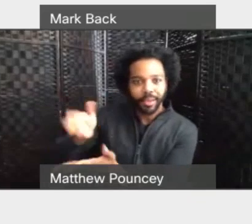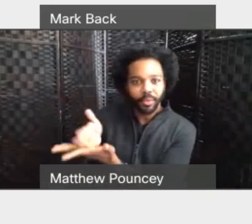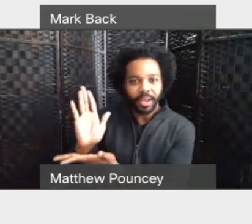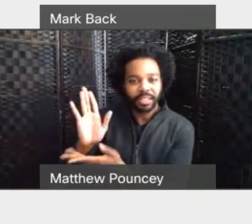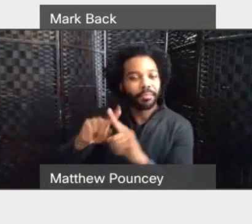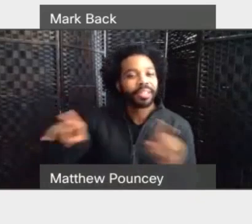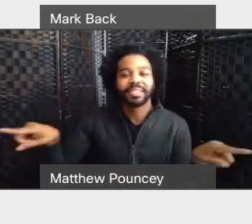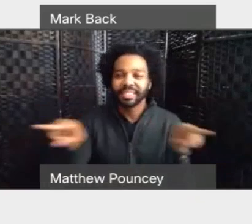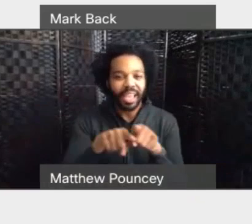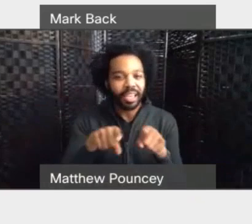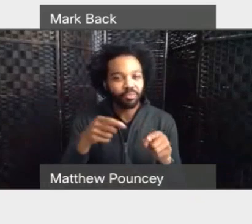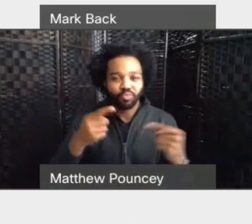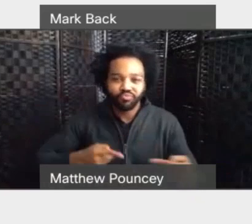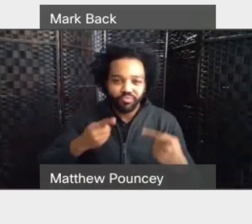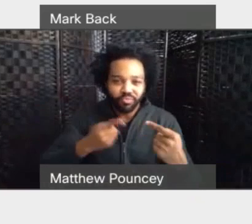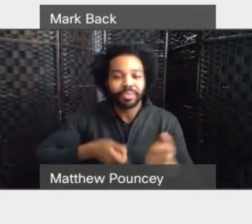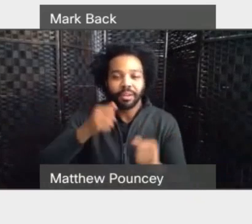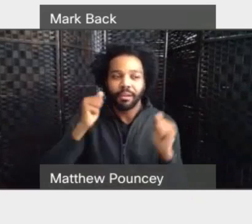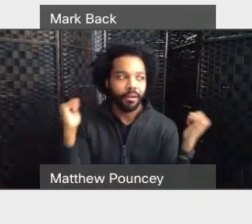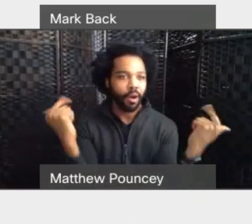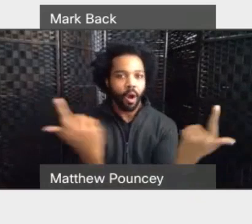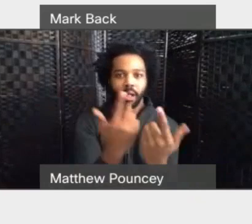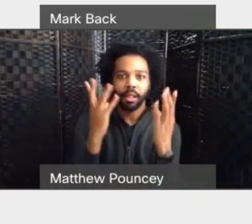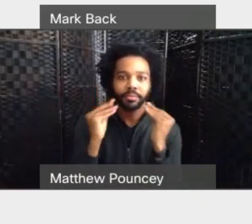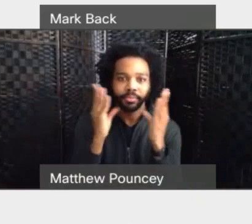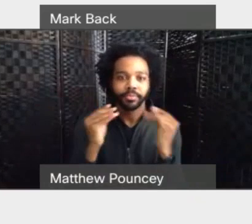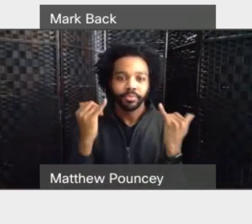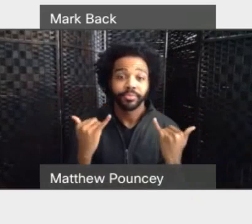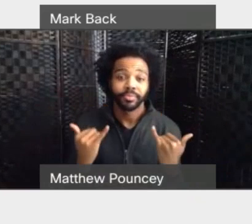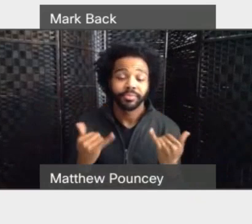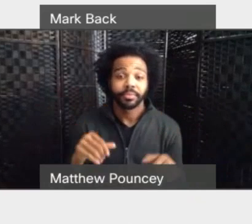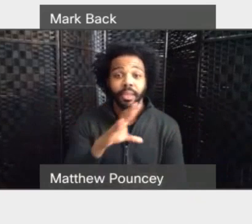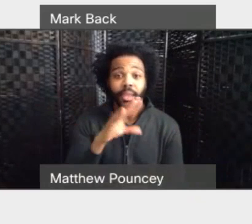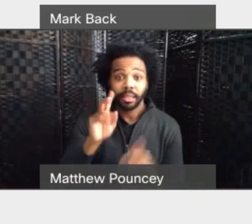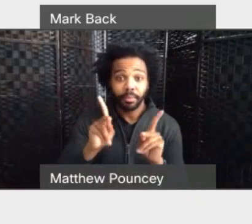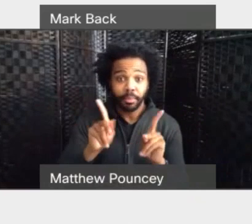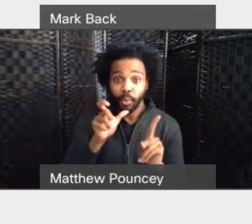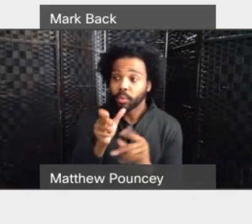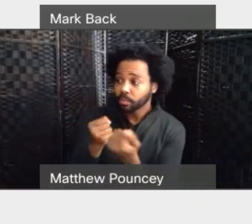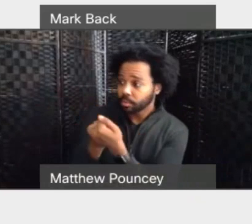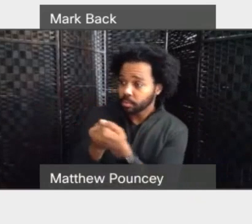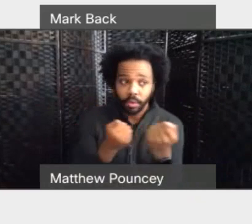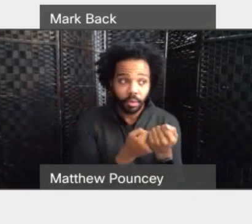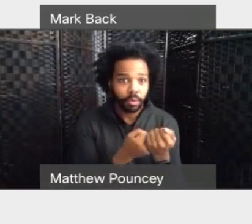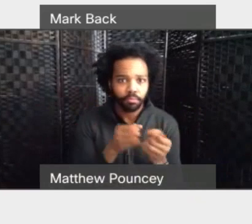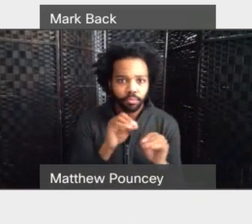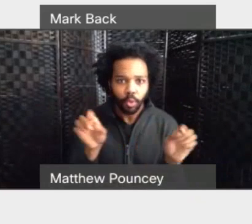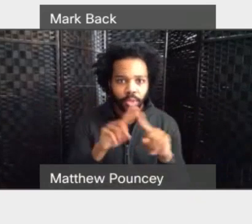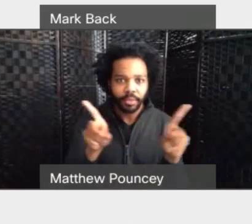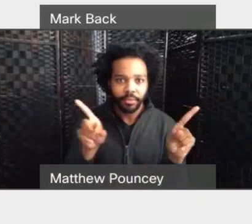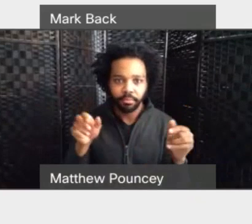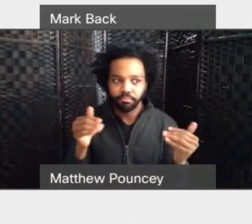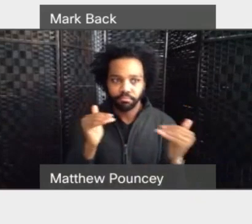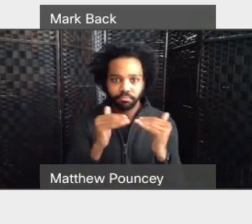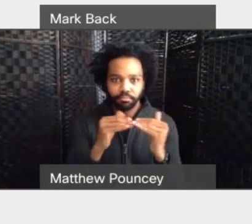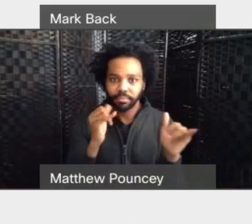that every single one of us is dealing with right now, and the people we support are no different than the rest of us in